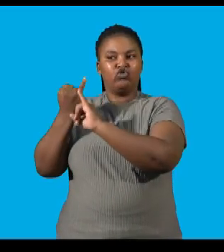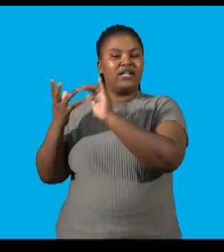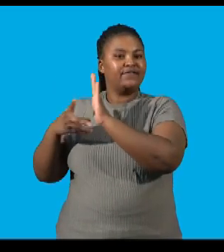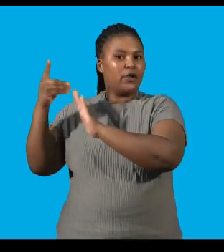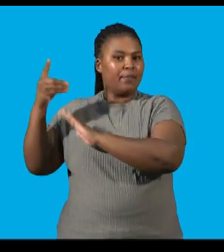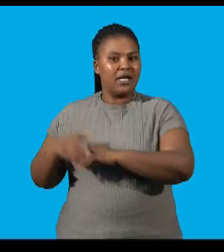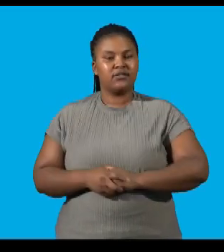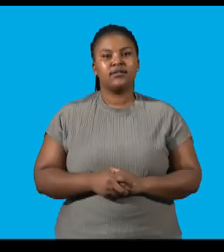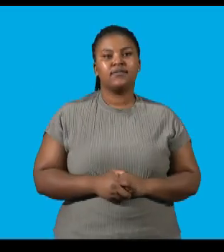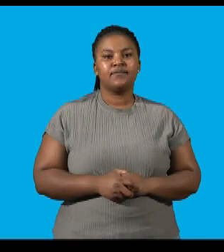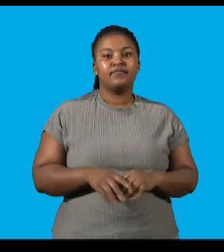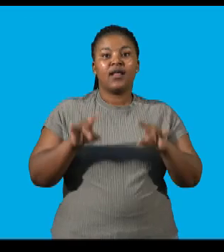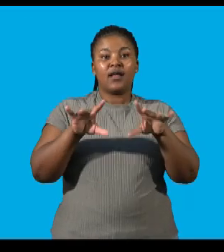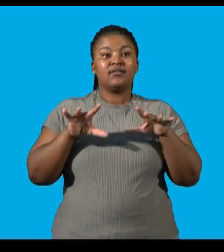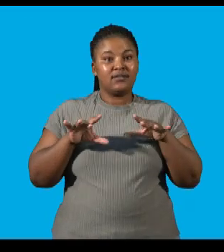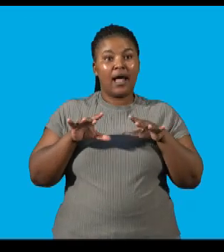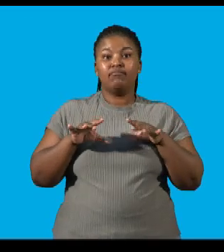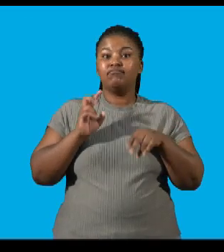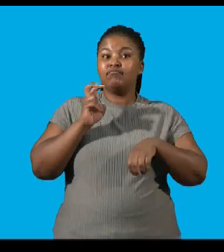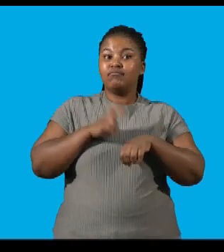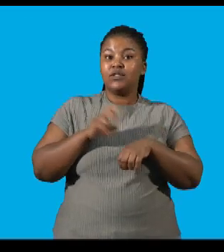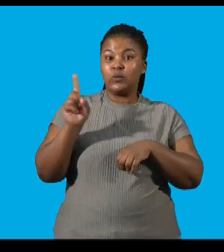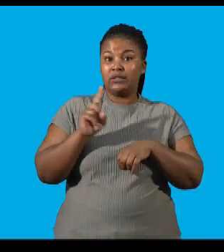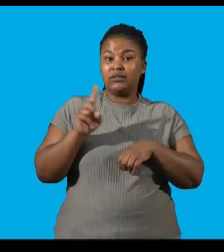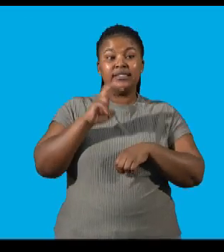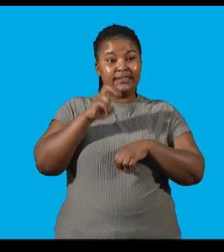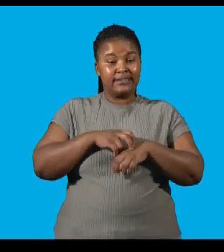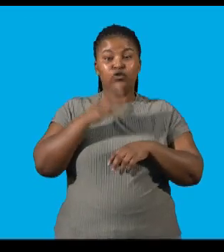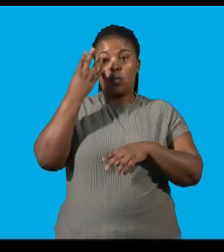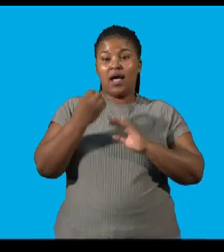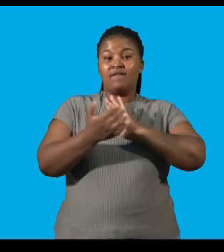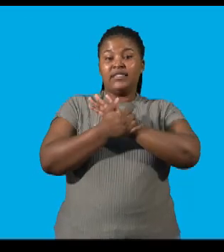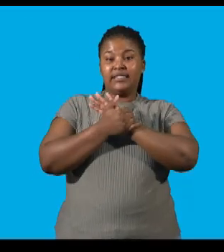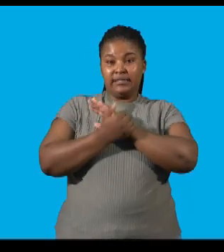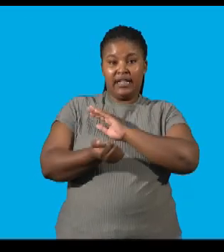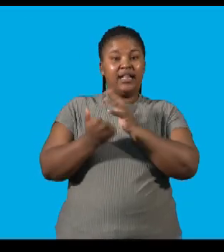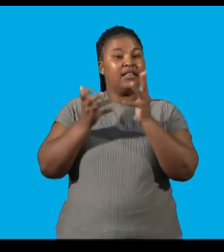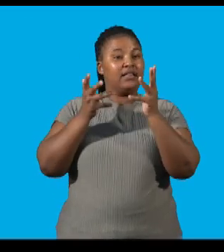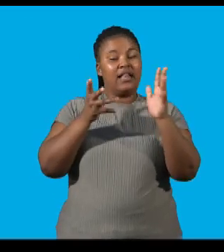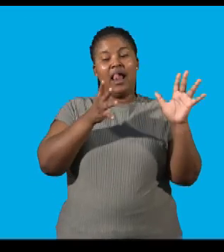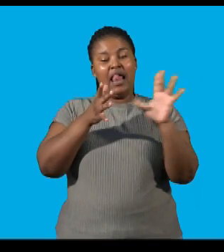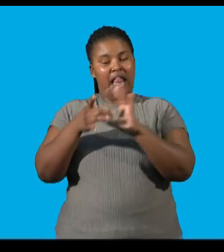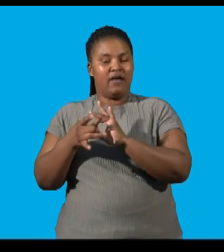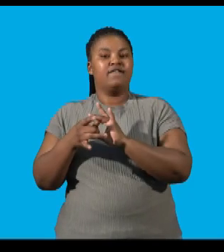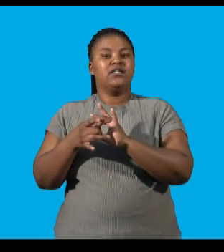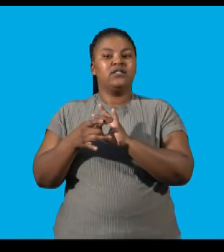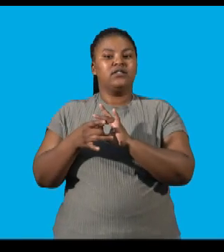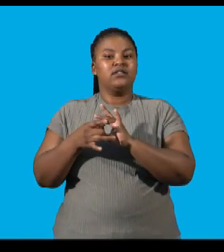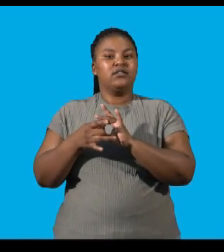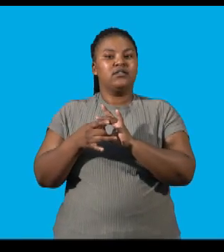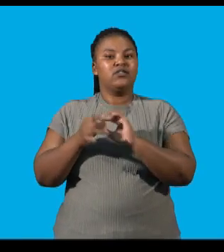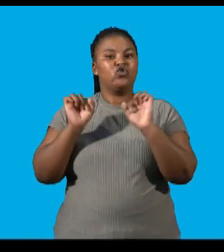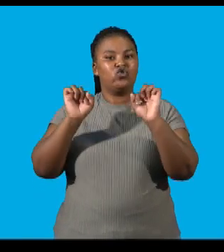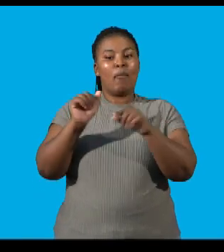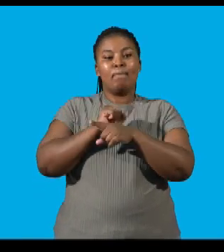development. Exam writing competencies, you need to have these skills as they are relevant